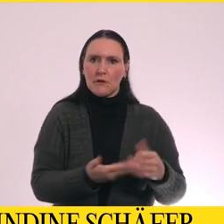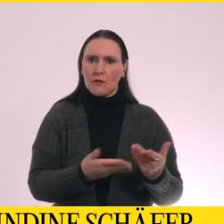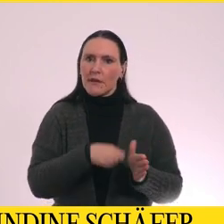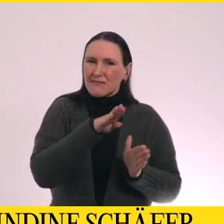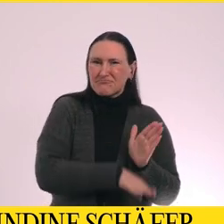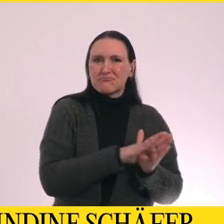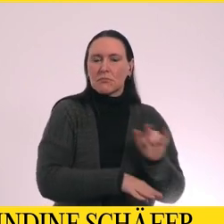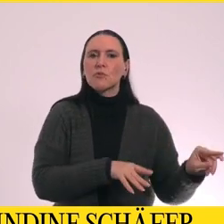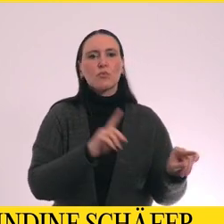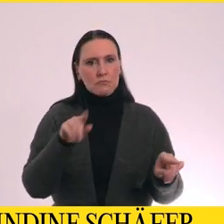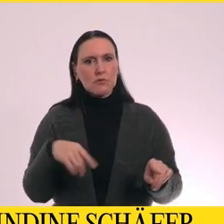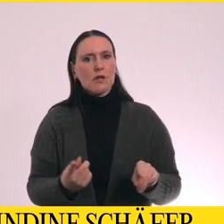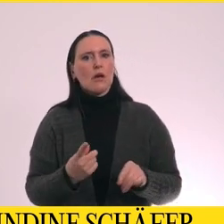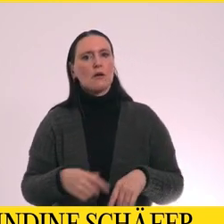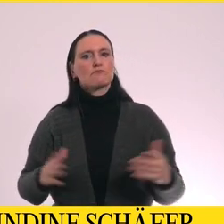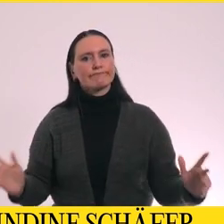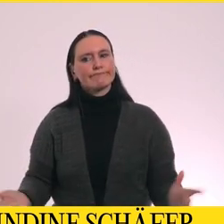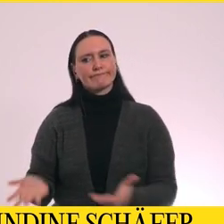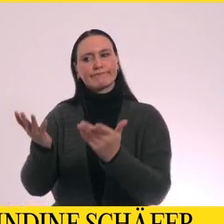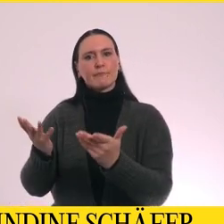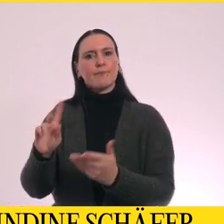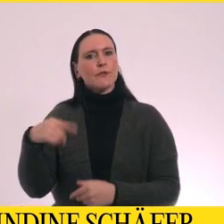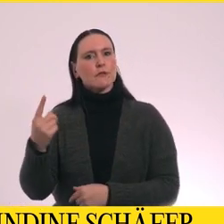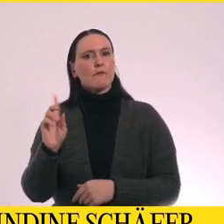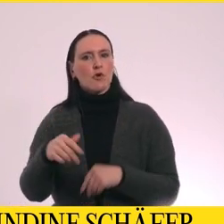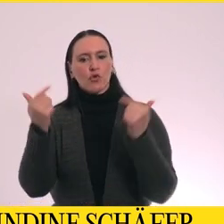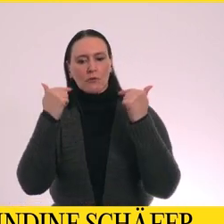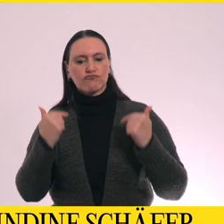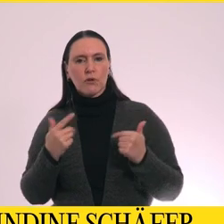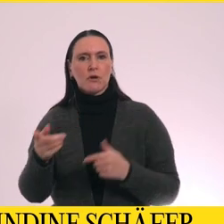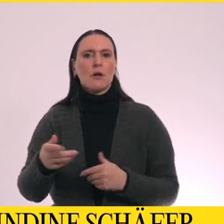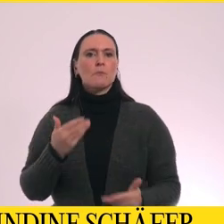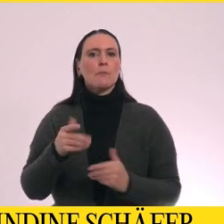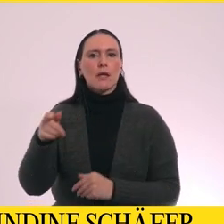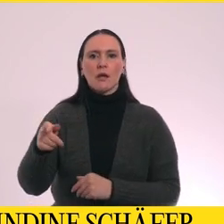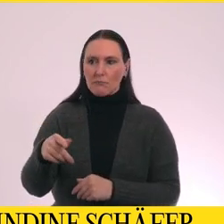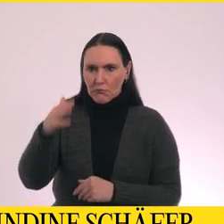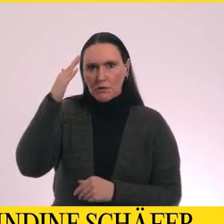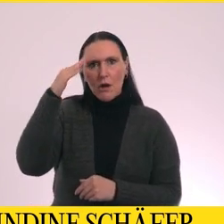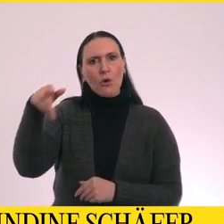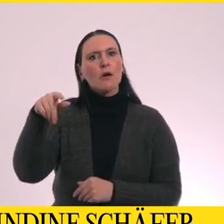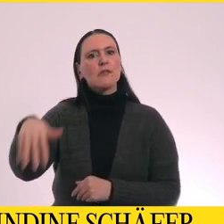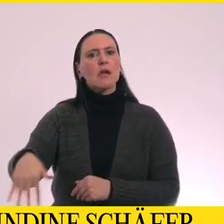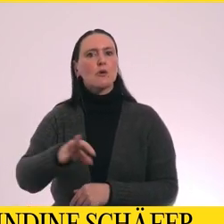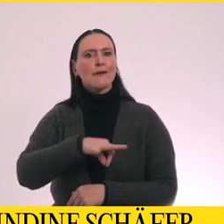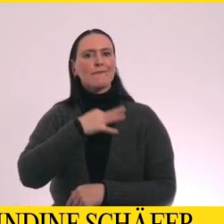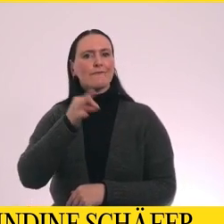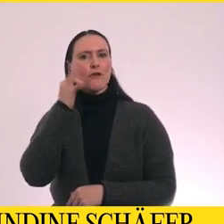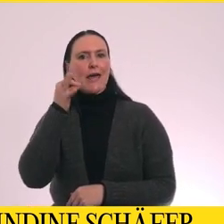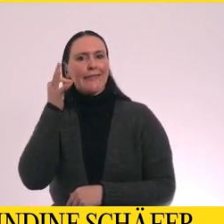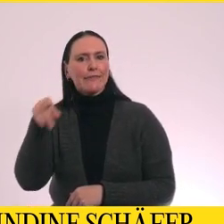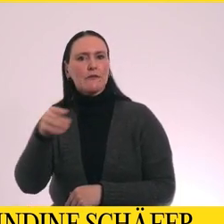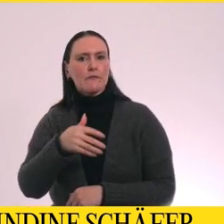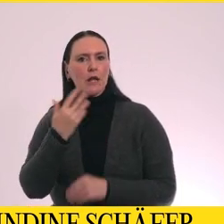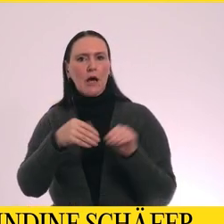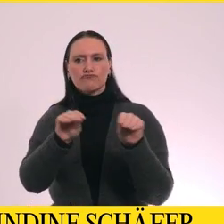care themselves. So perhaps, like, if somebody is a French teacher, then they can put their capacities to good use, or